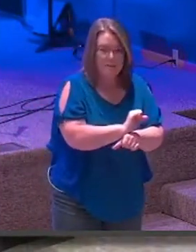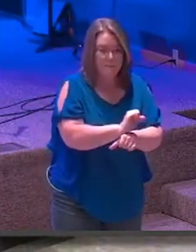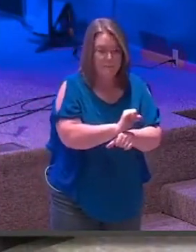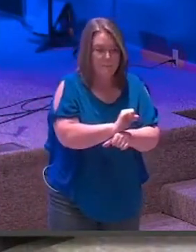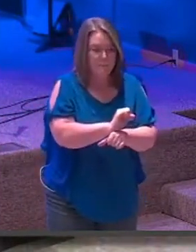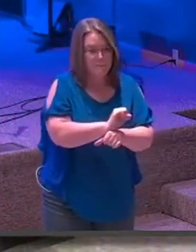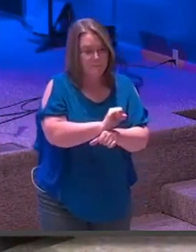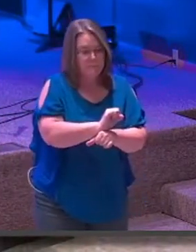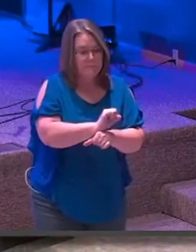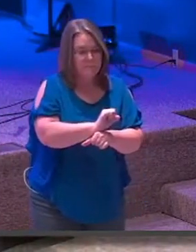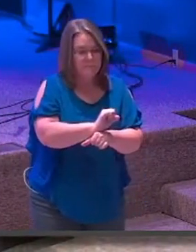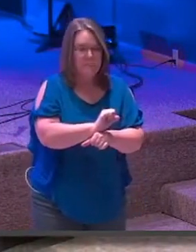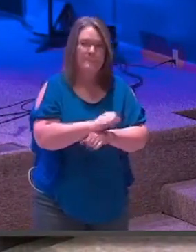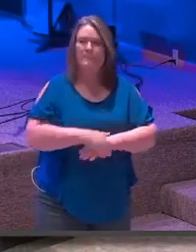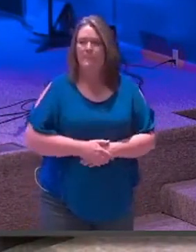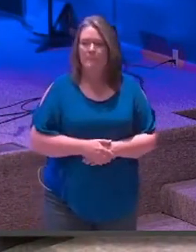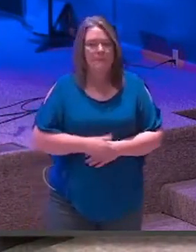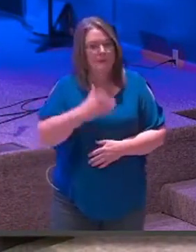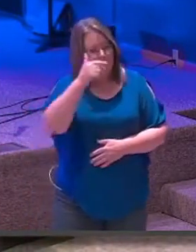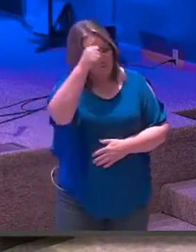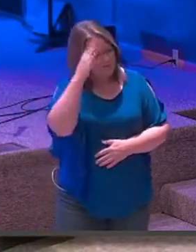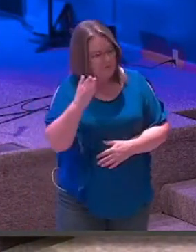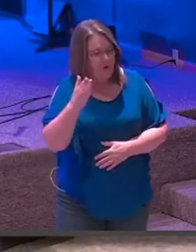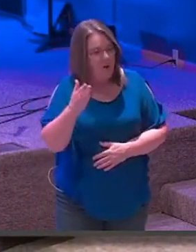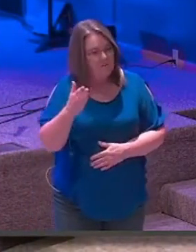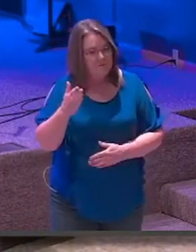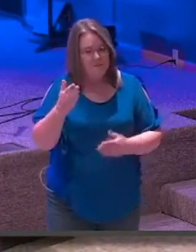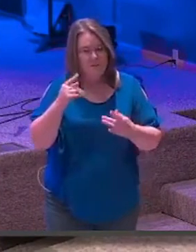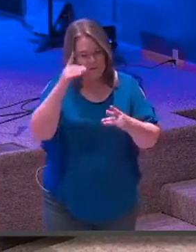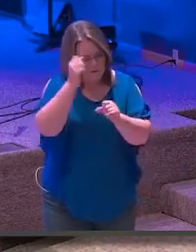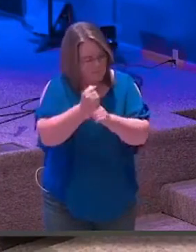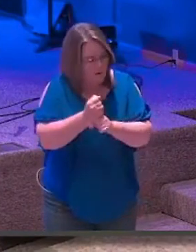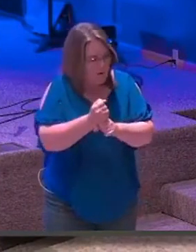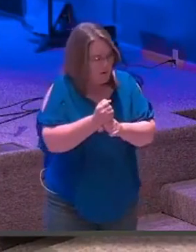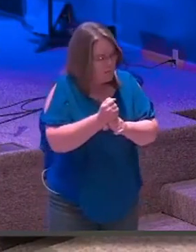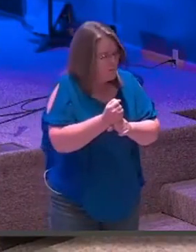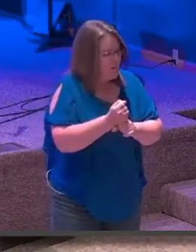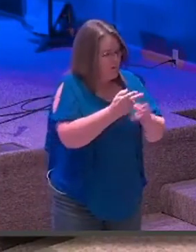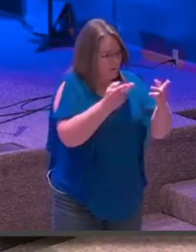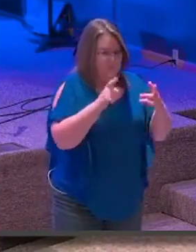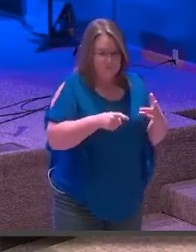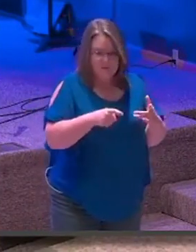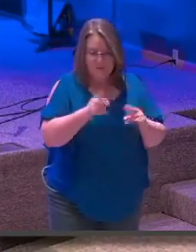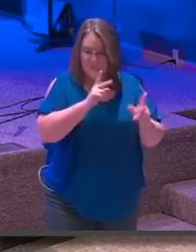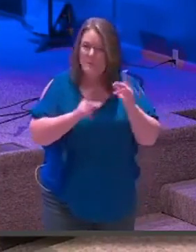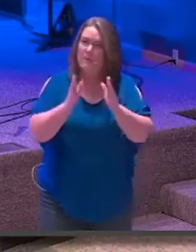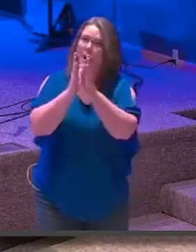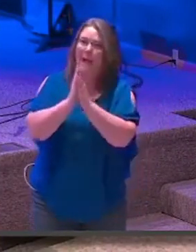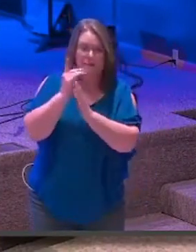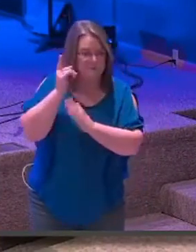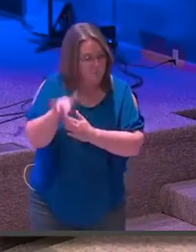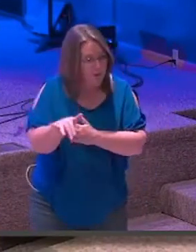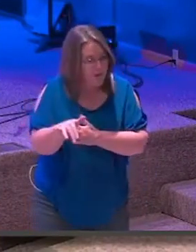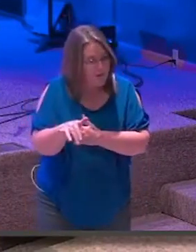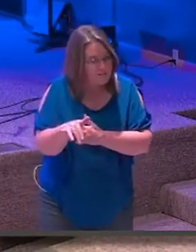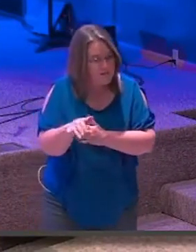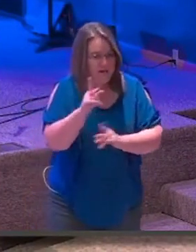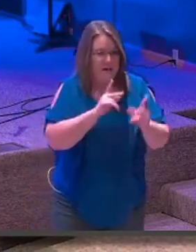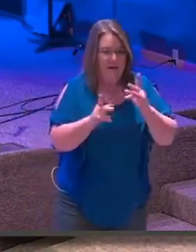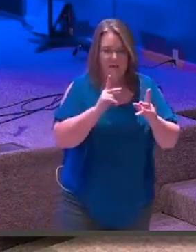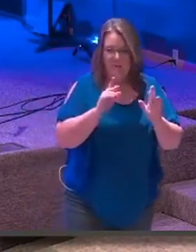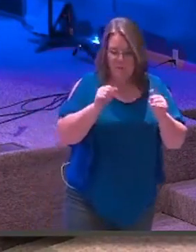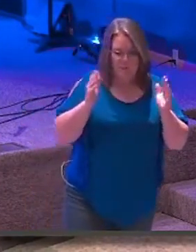Because God's going to give faith where faith is needed to those that ask and those that can focus